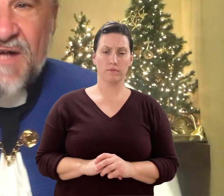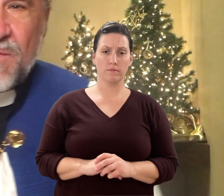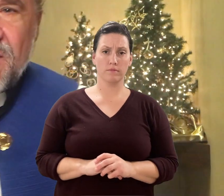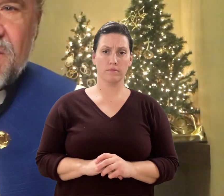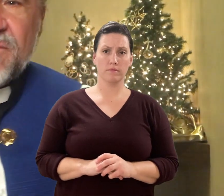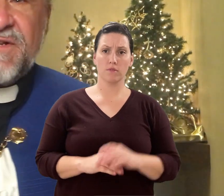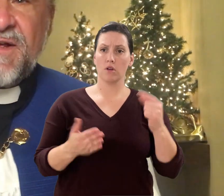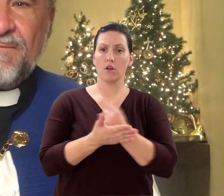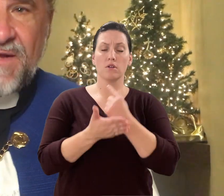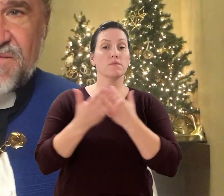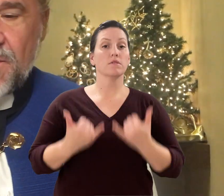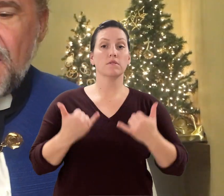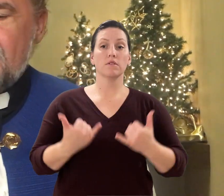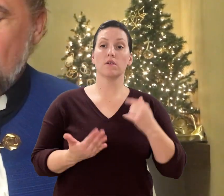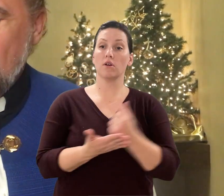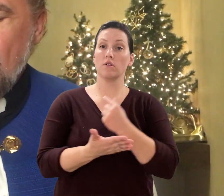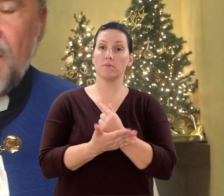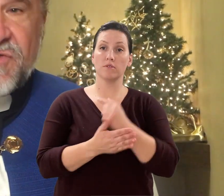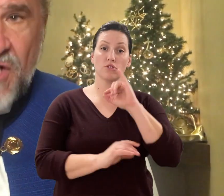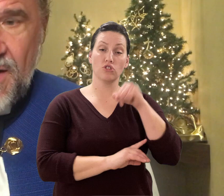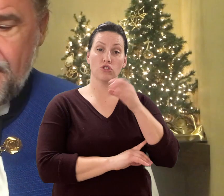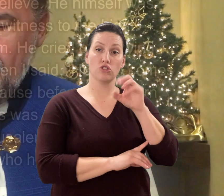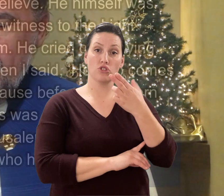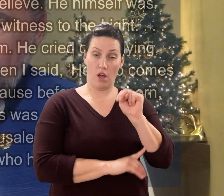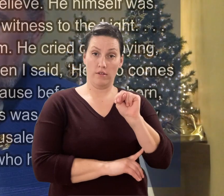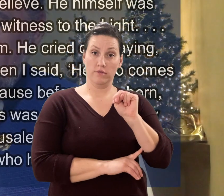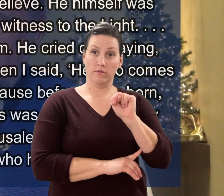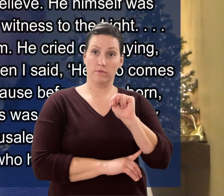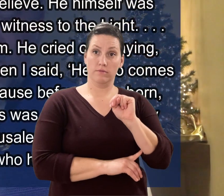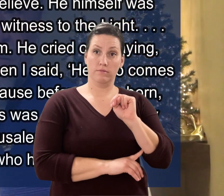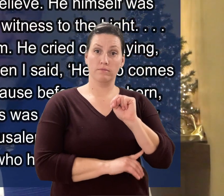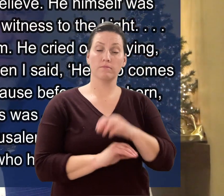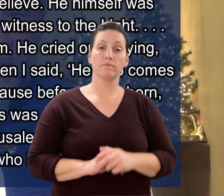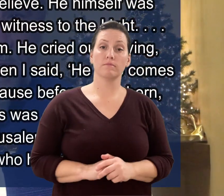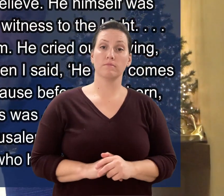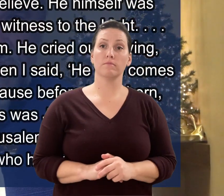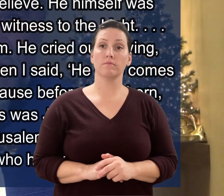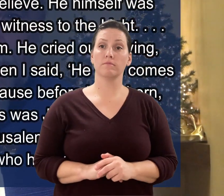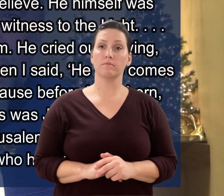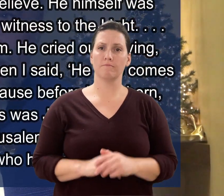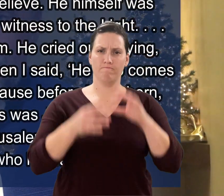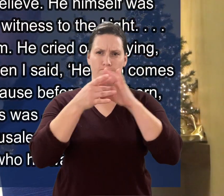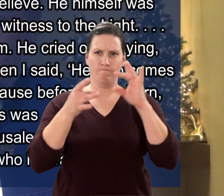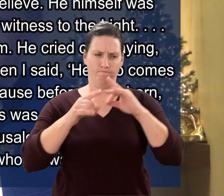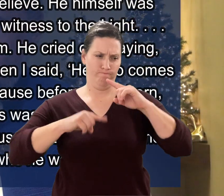And our gospel lesson for today is from the Gospel of John, selected verses from the first